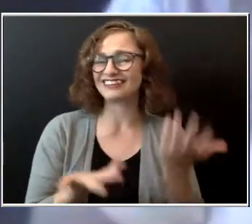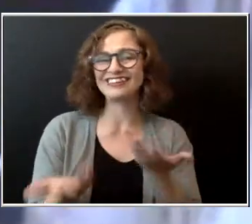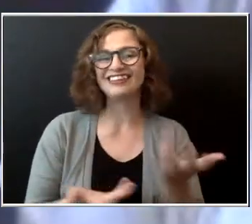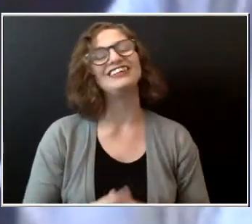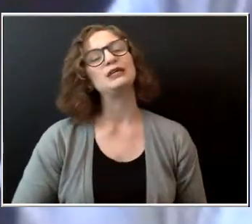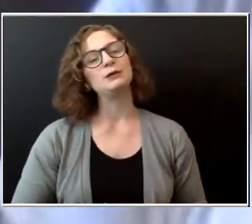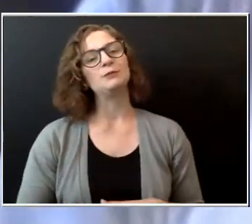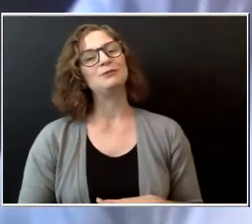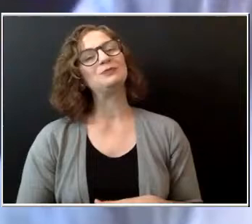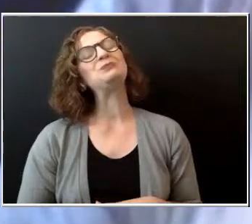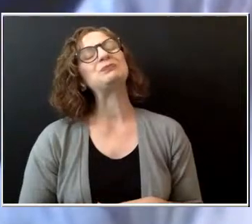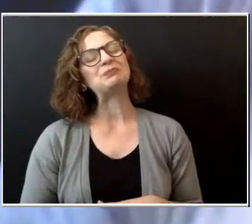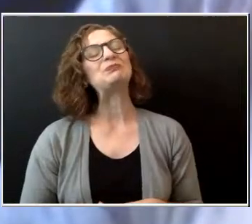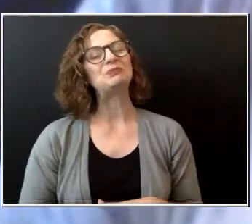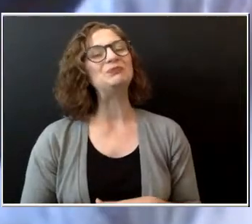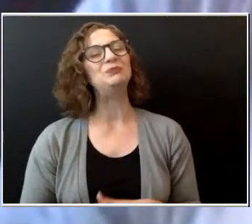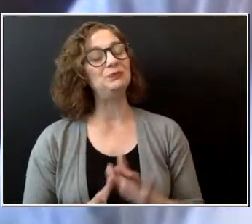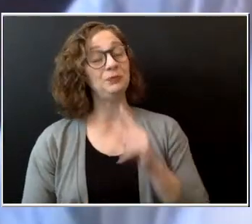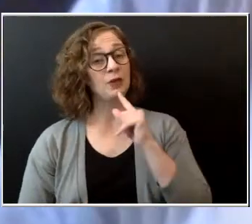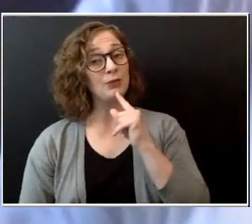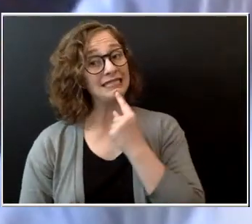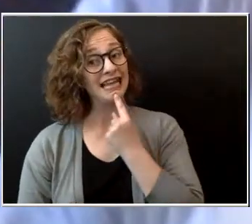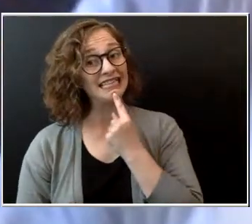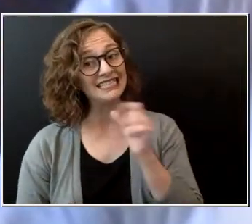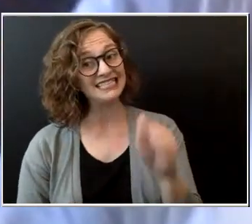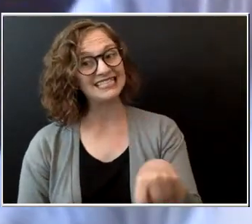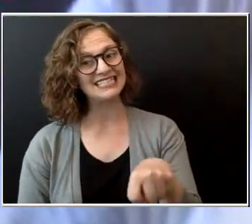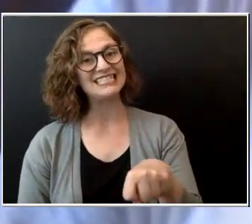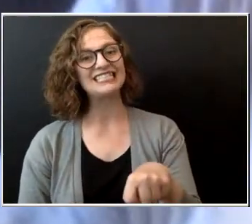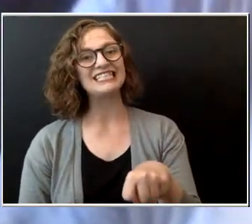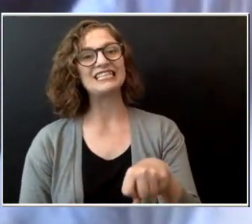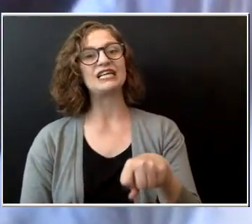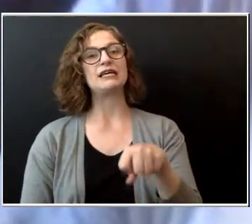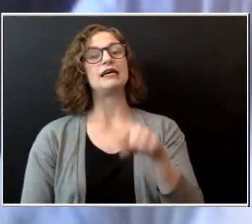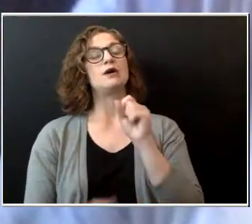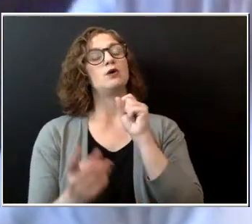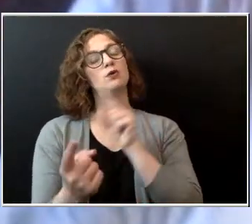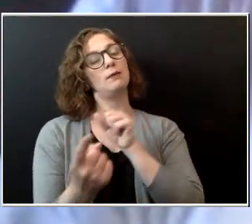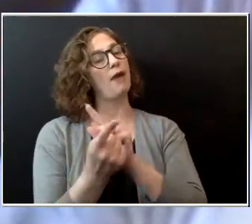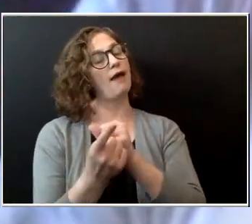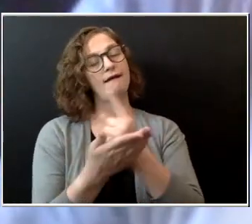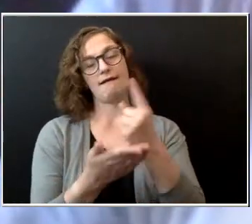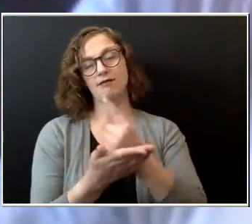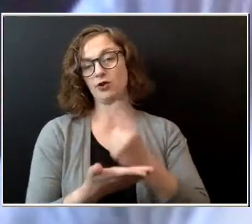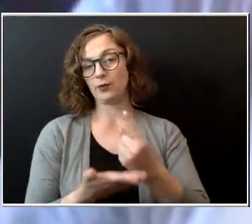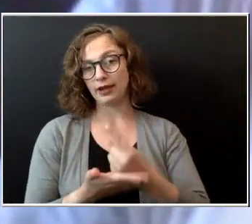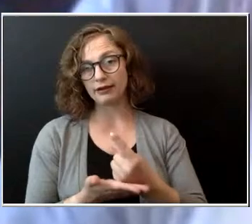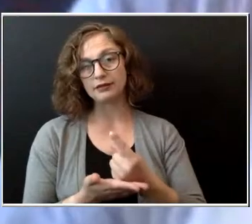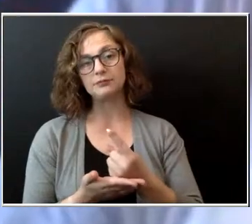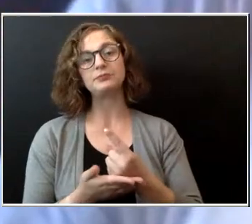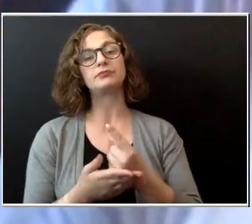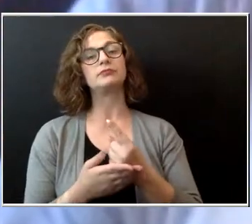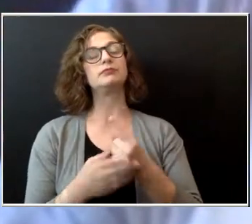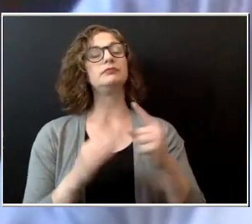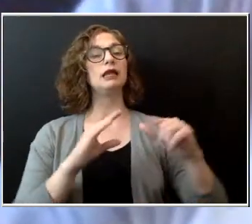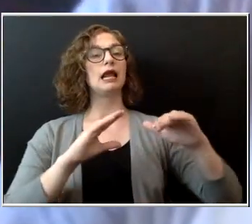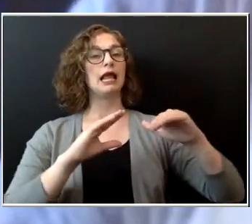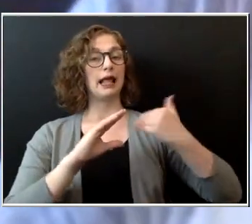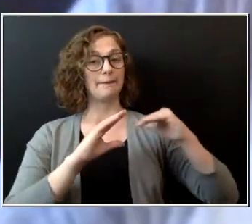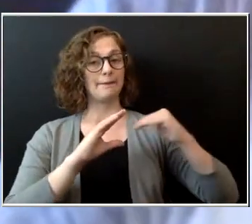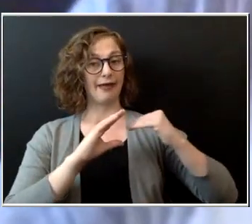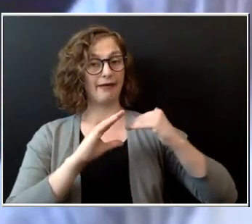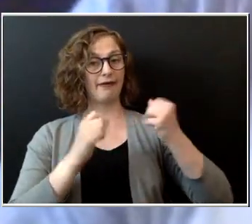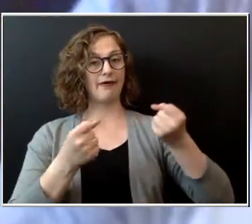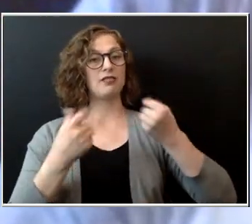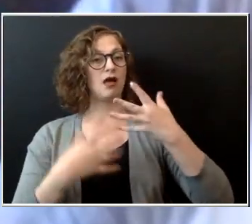Yeah, so it was intensive. It was meeting every single week. We got emails with a lot of information that we